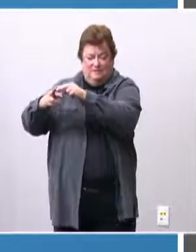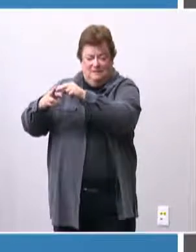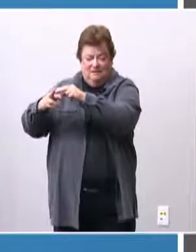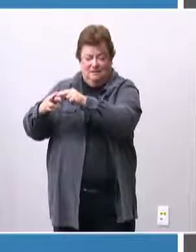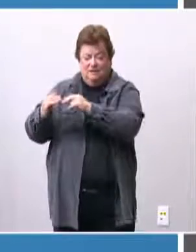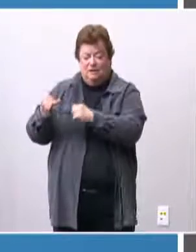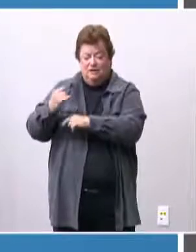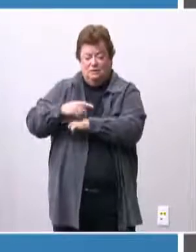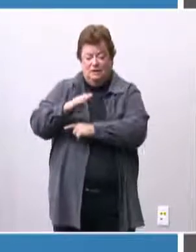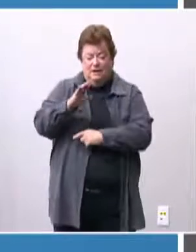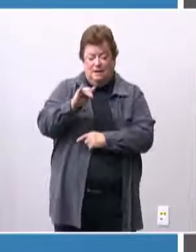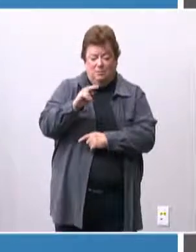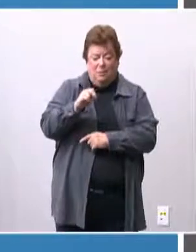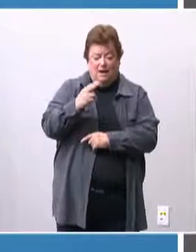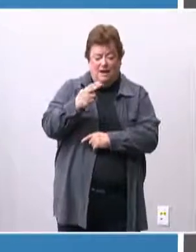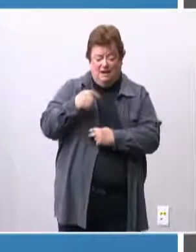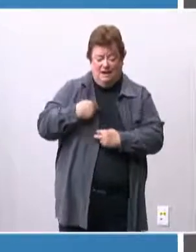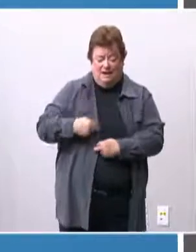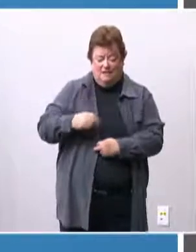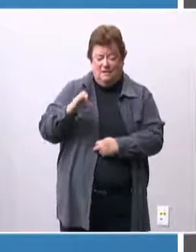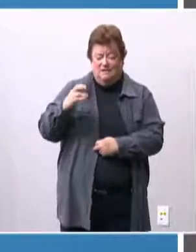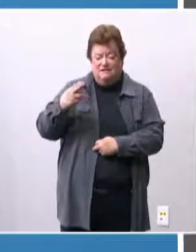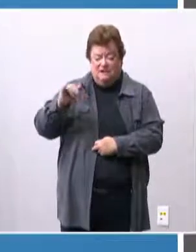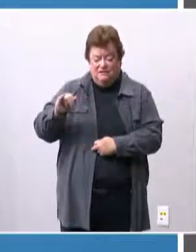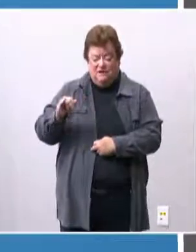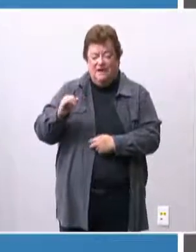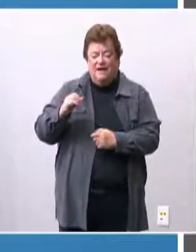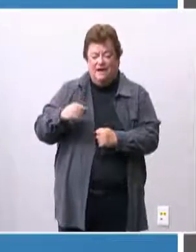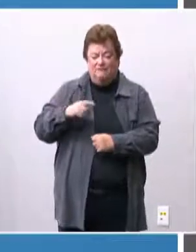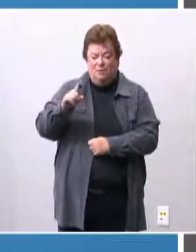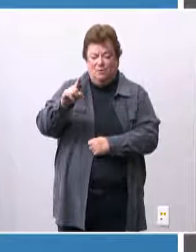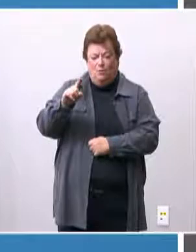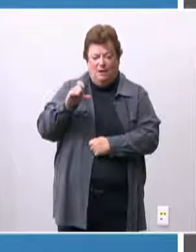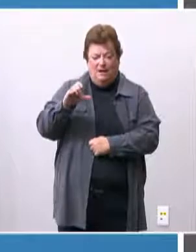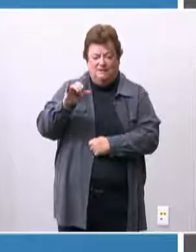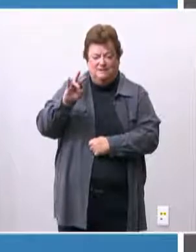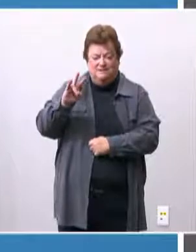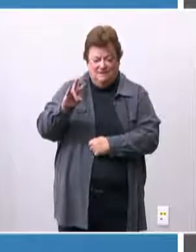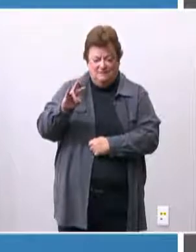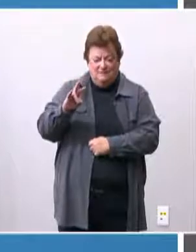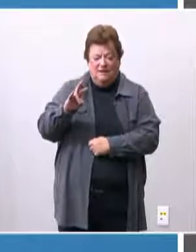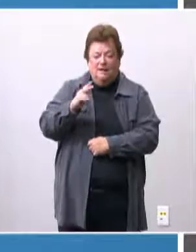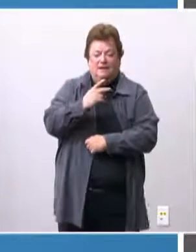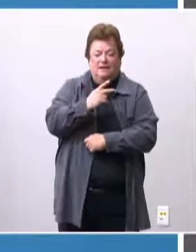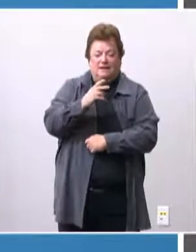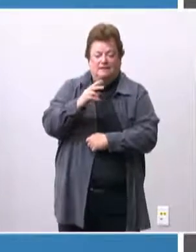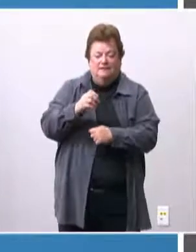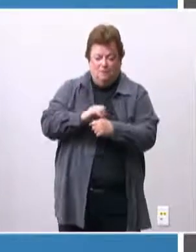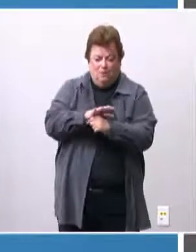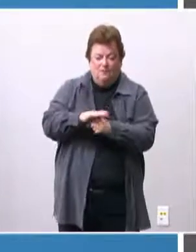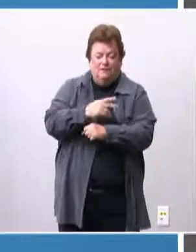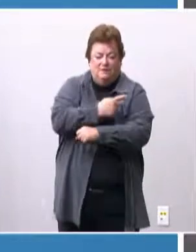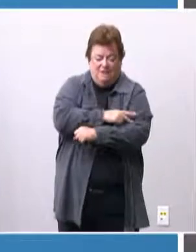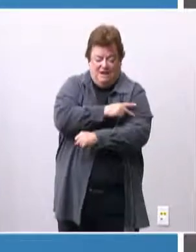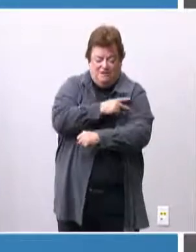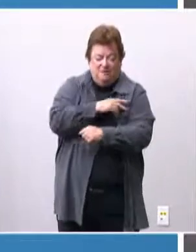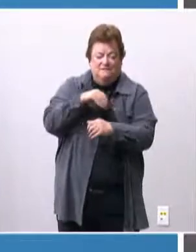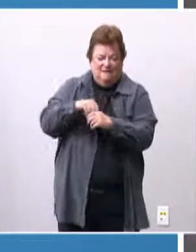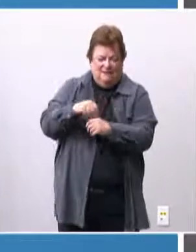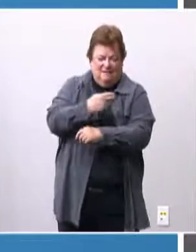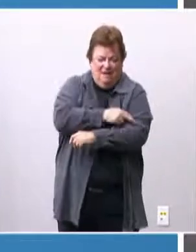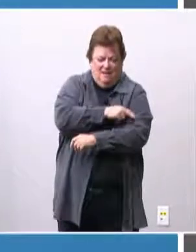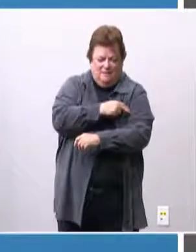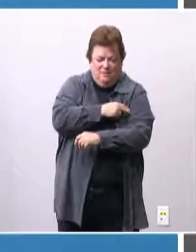Today, Bryan Health and CHI St. Elizabeth reported 107 COVID-19 patients